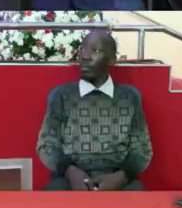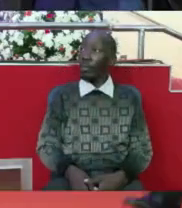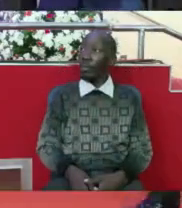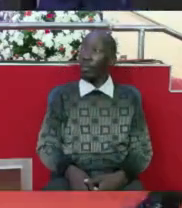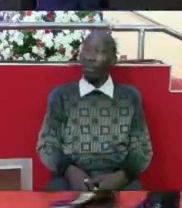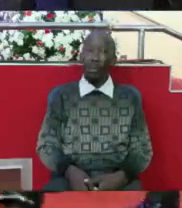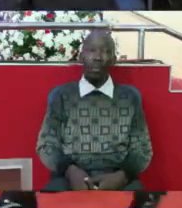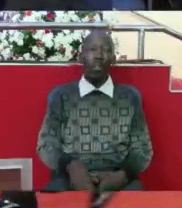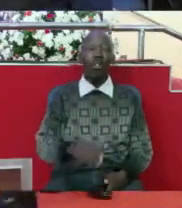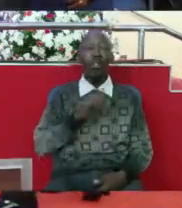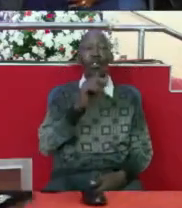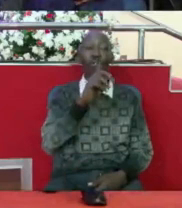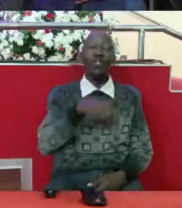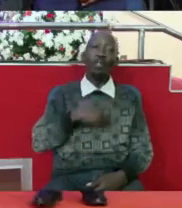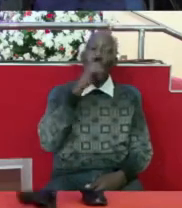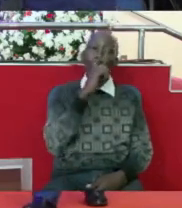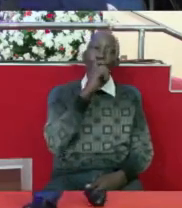Don't be jealous.